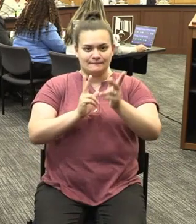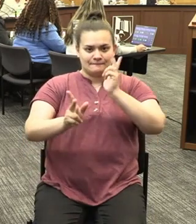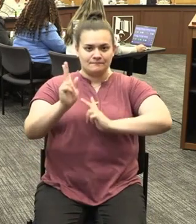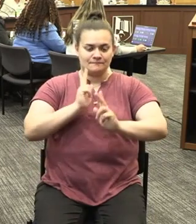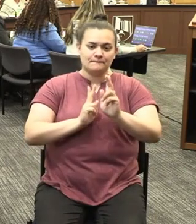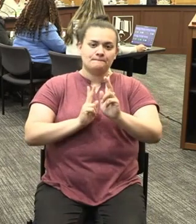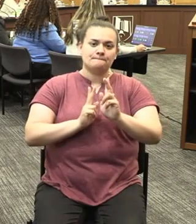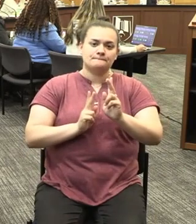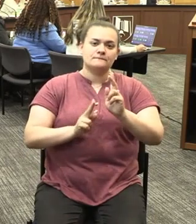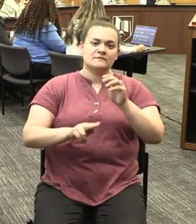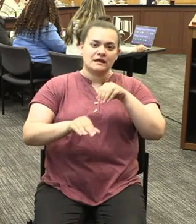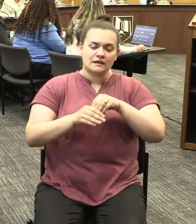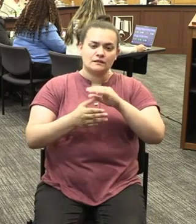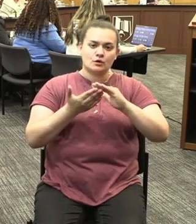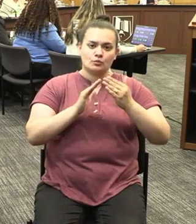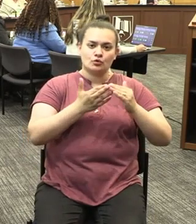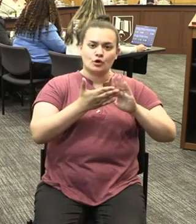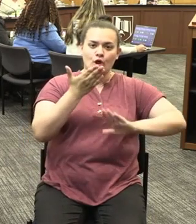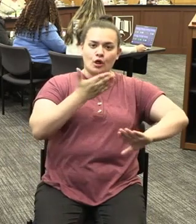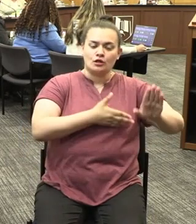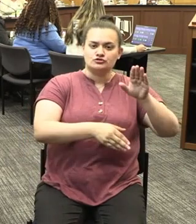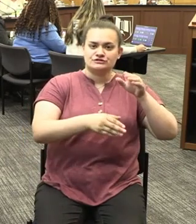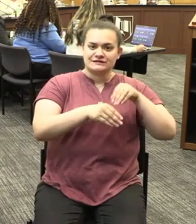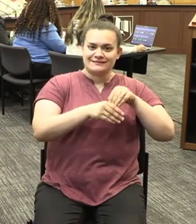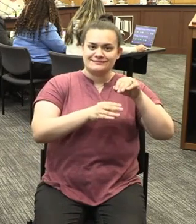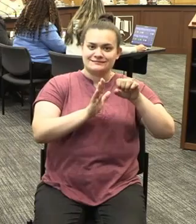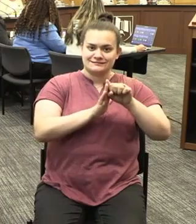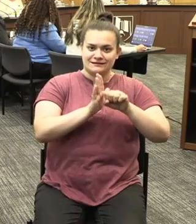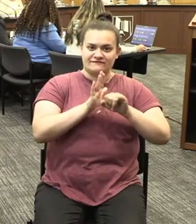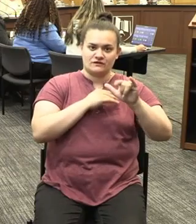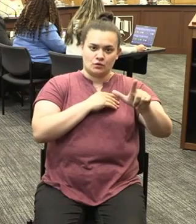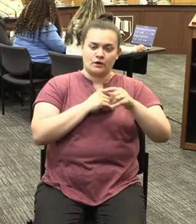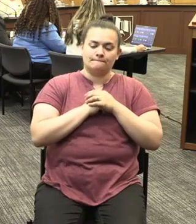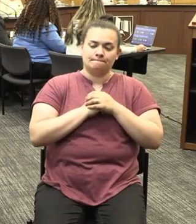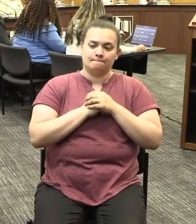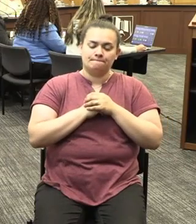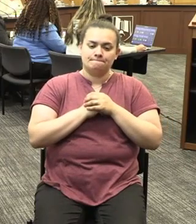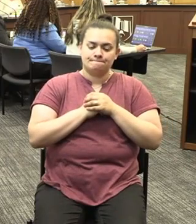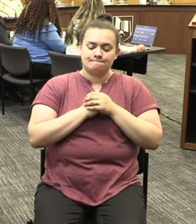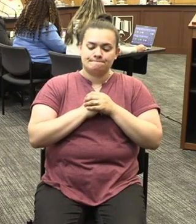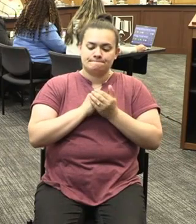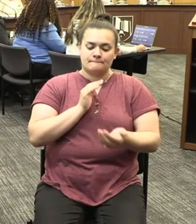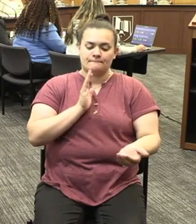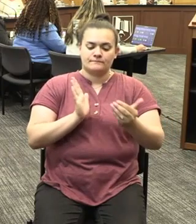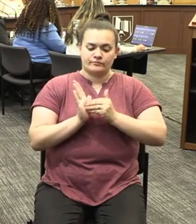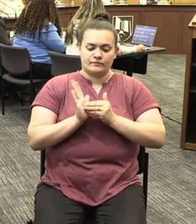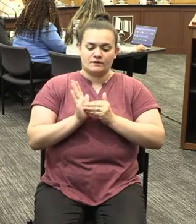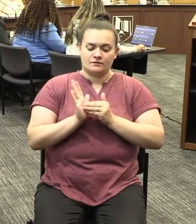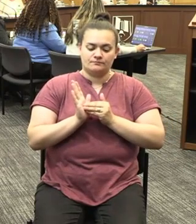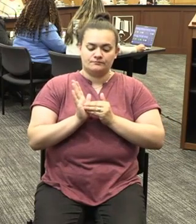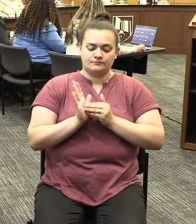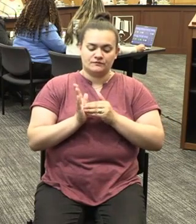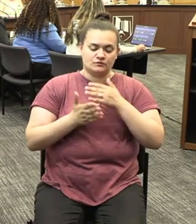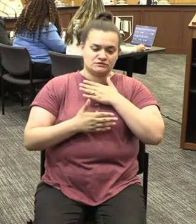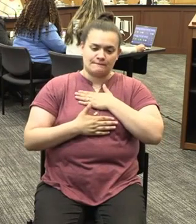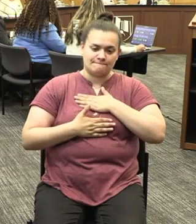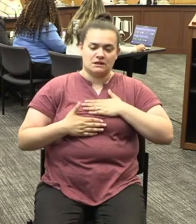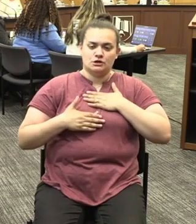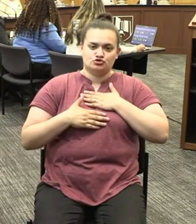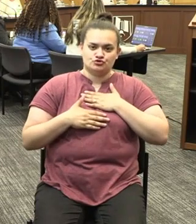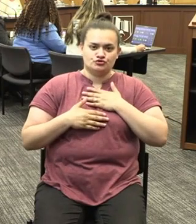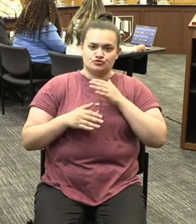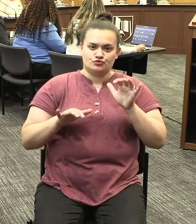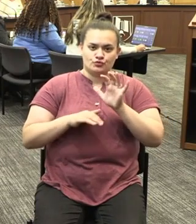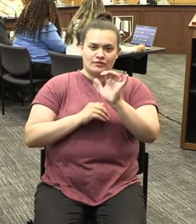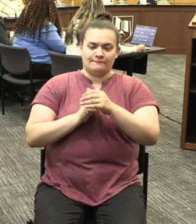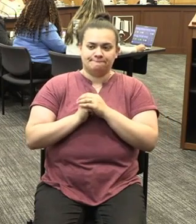individuals in the community colleges throughout the state of Illinois. And again, it was a pleasure to do